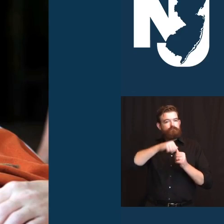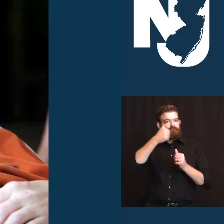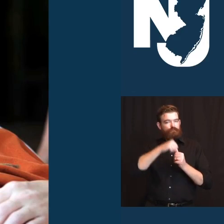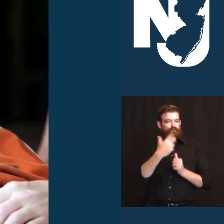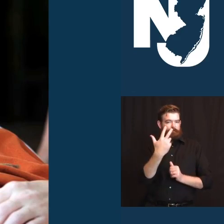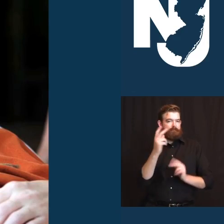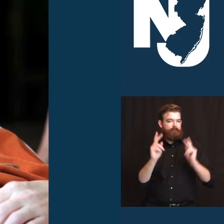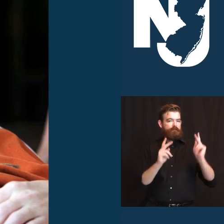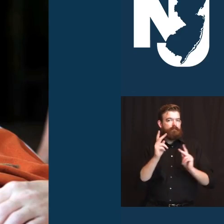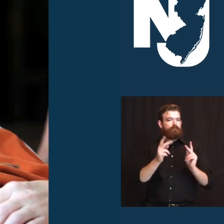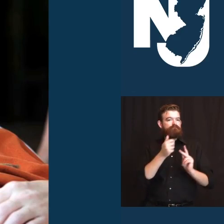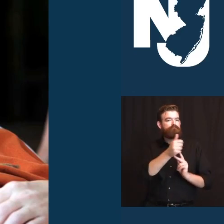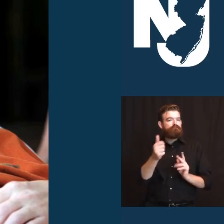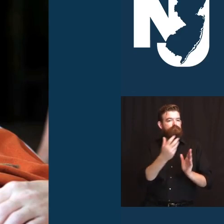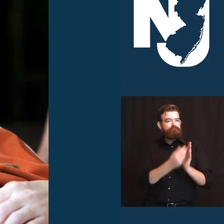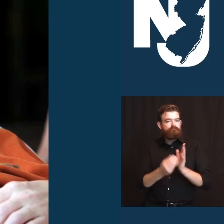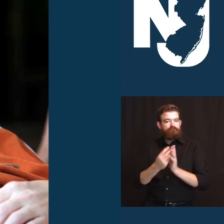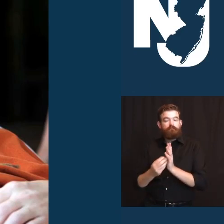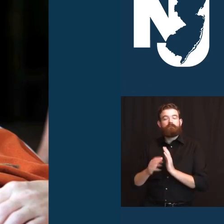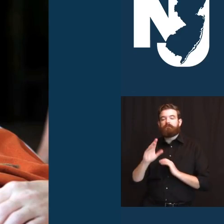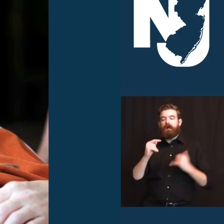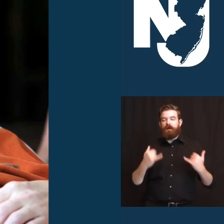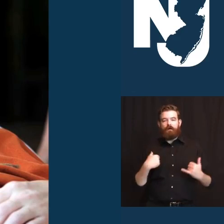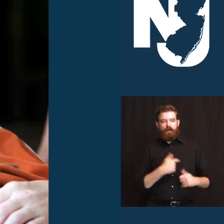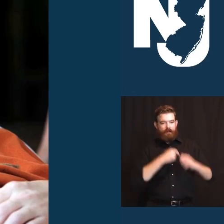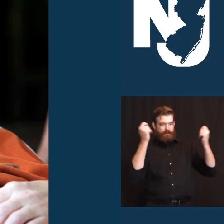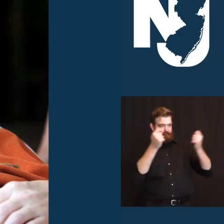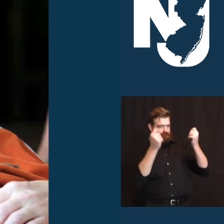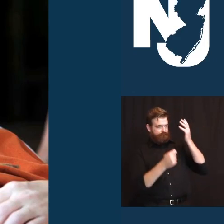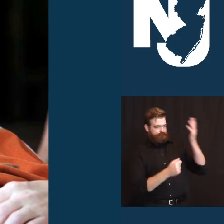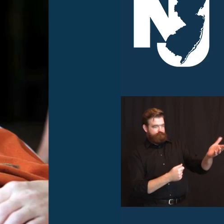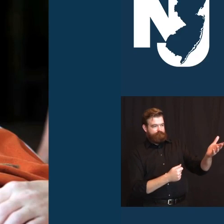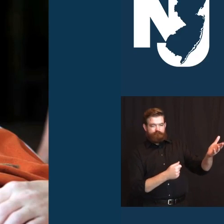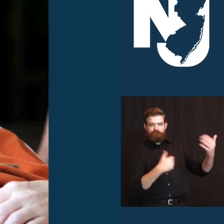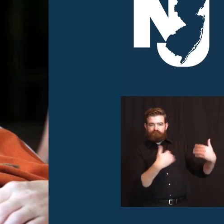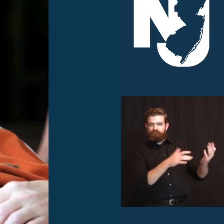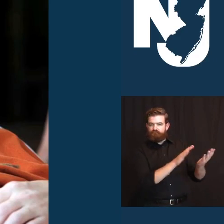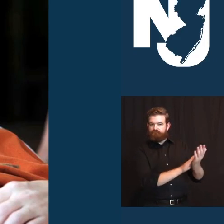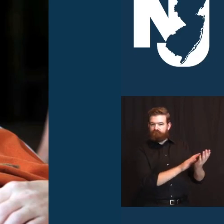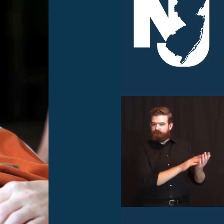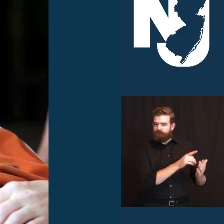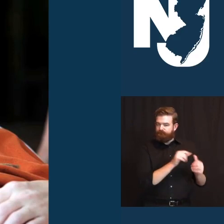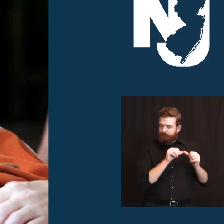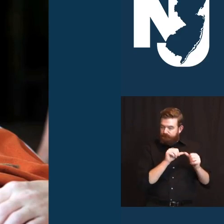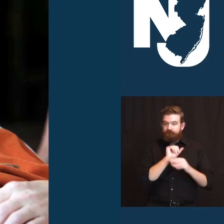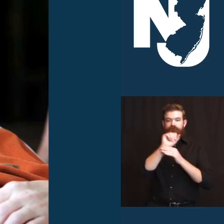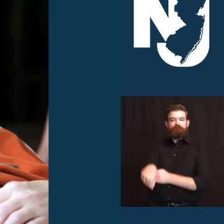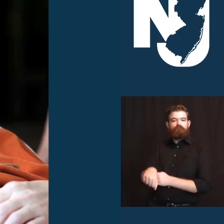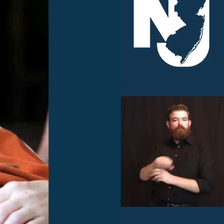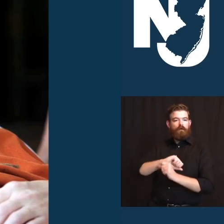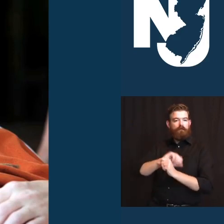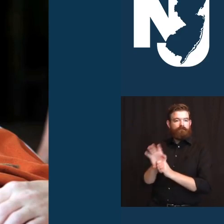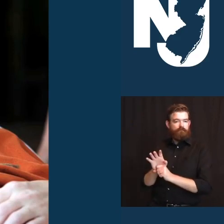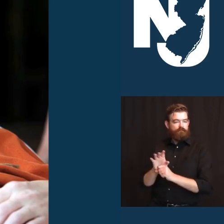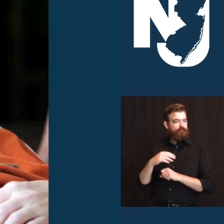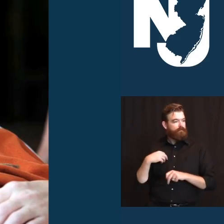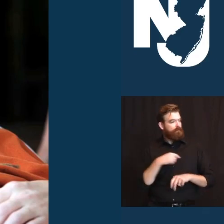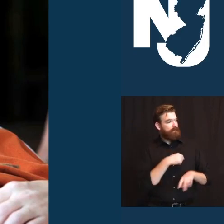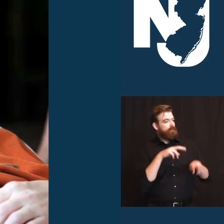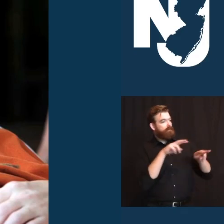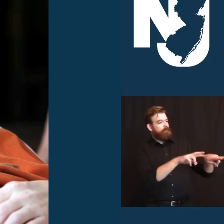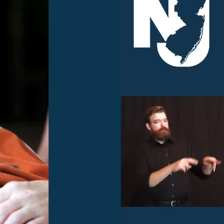more New Jerseyans who have beaten this virus. He and they are inspirations. I had the great honor to